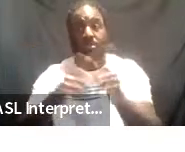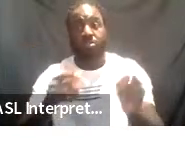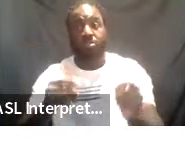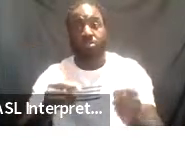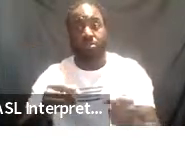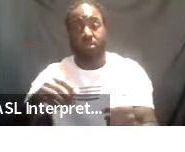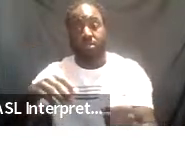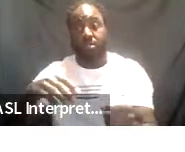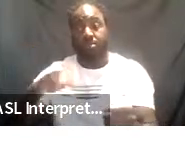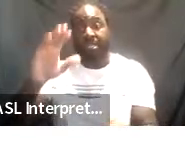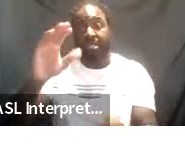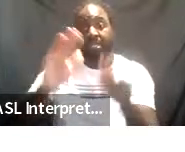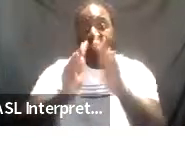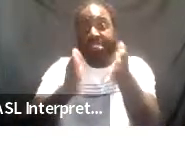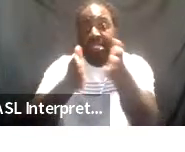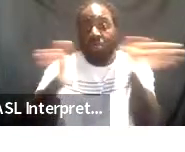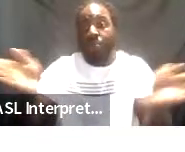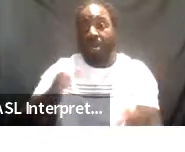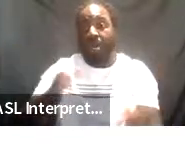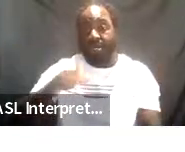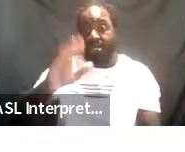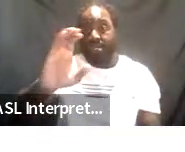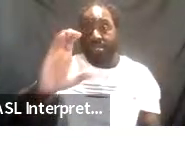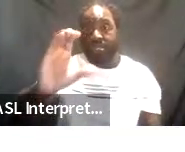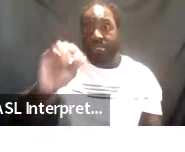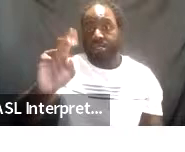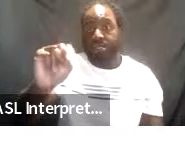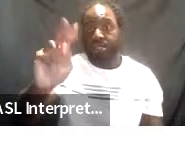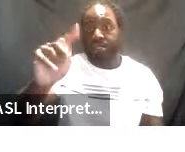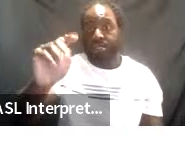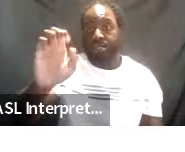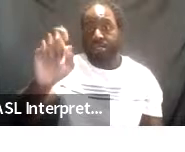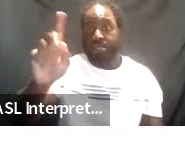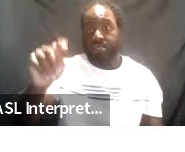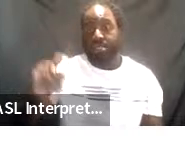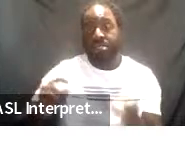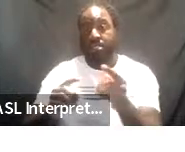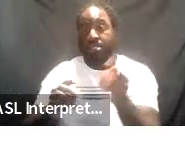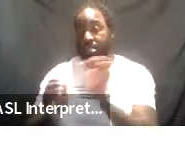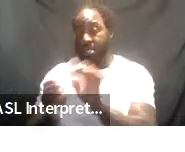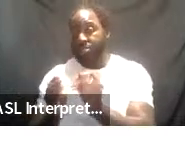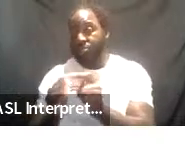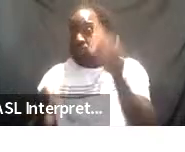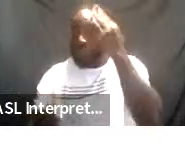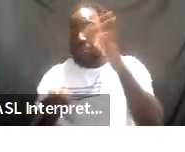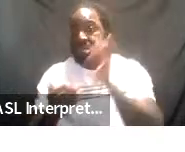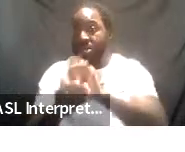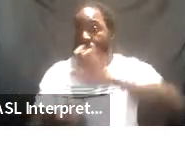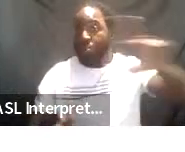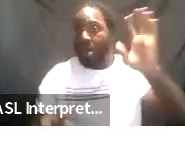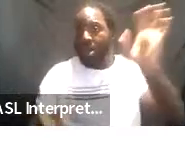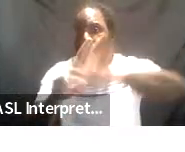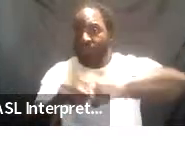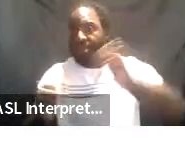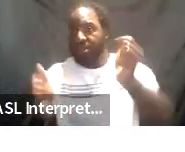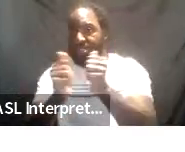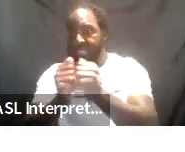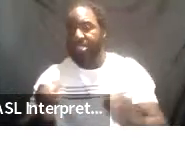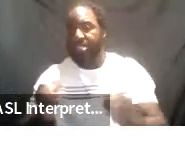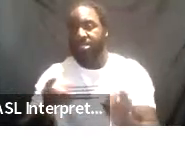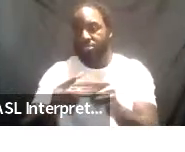context that aims to ensure that we're all in this together, addressing our housing shortage and all